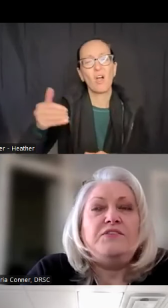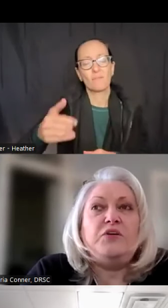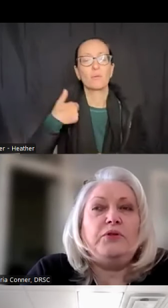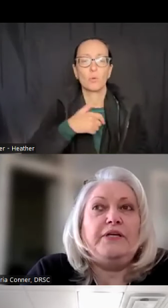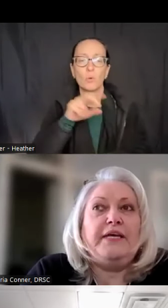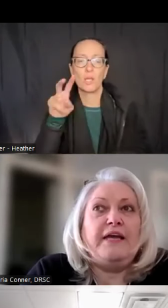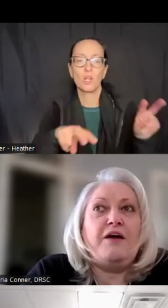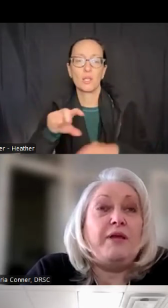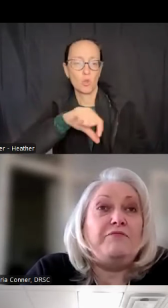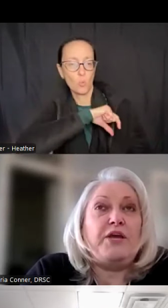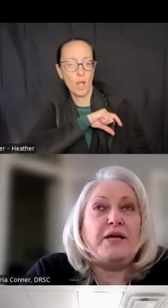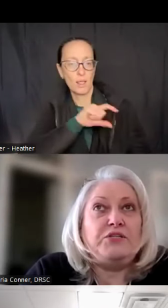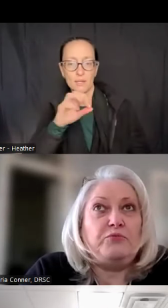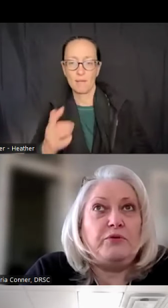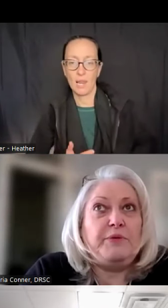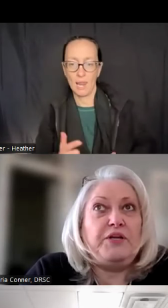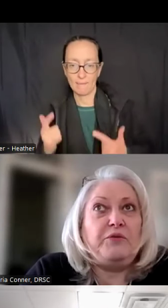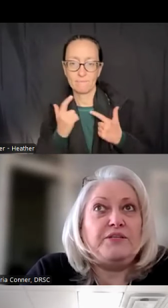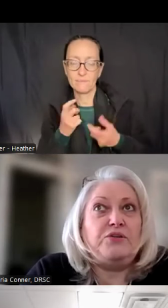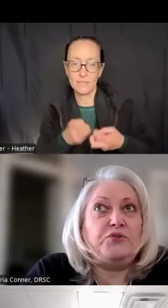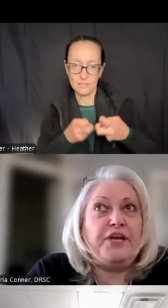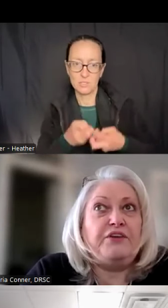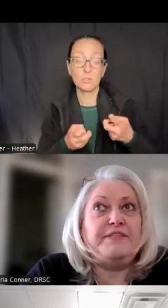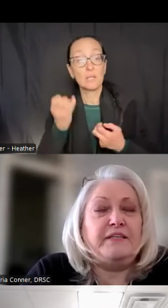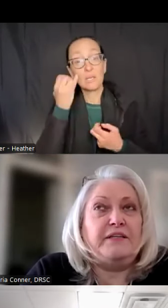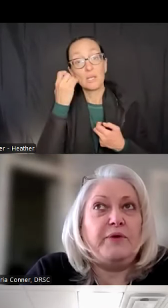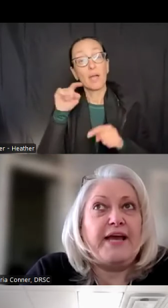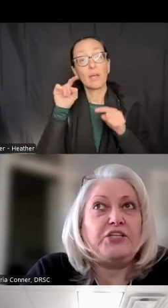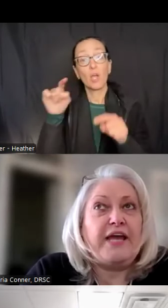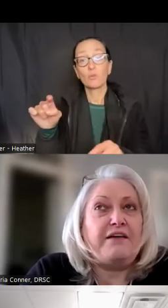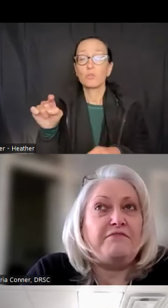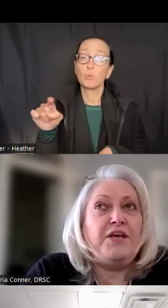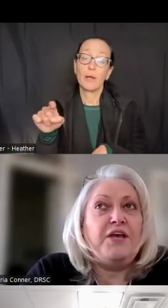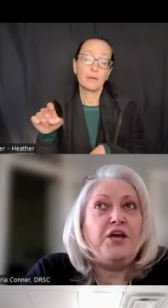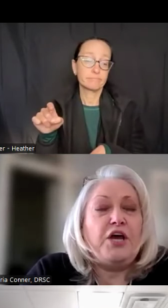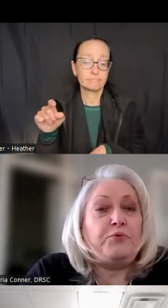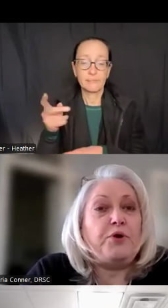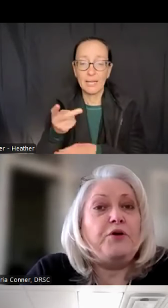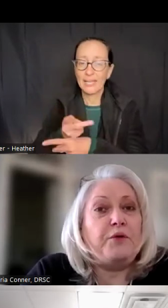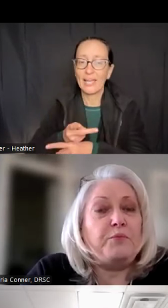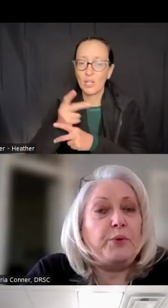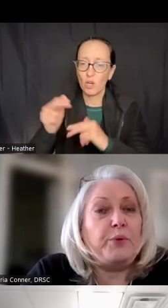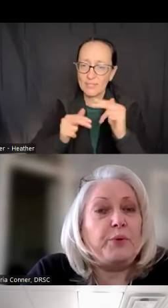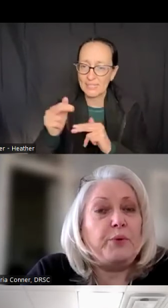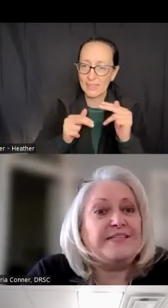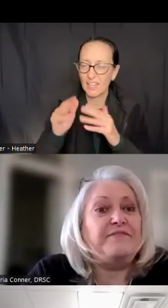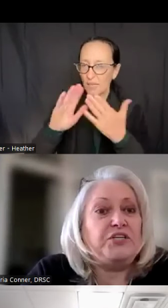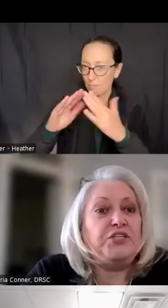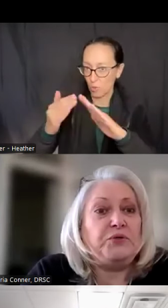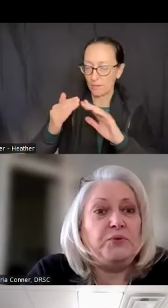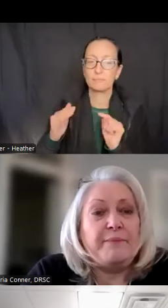well. So we're looking, if we go out into a community residential care facility, we actually have a program where we go